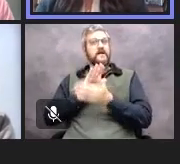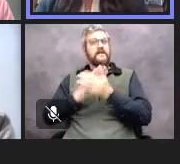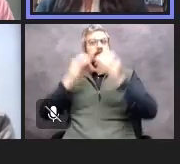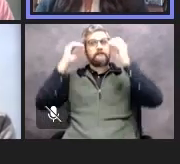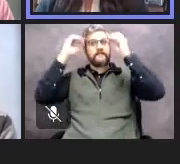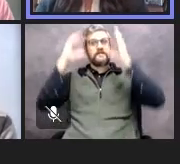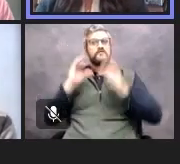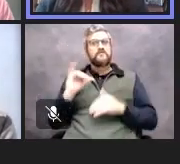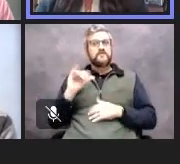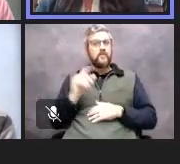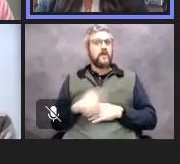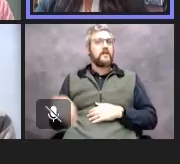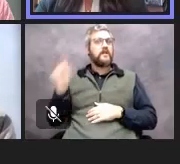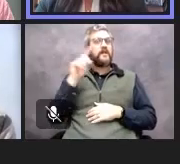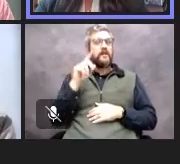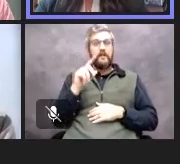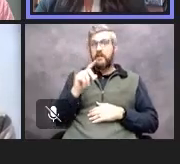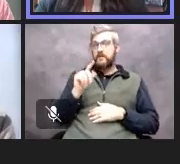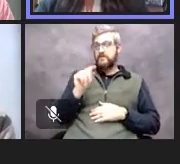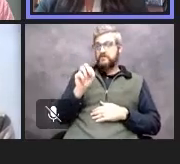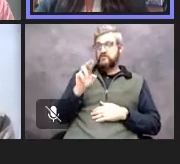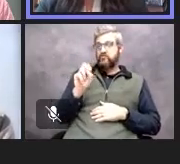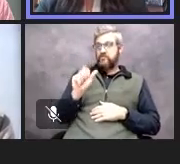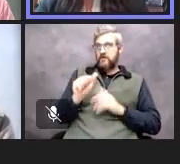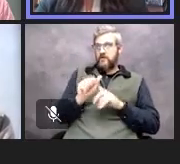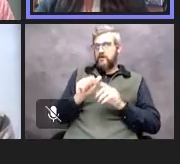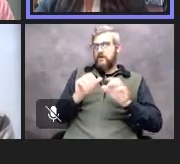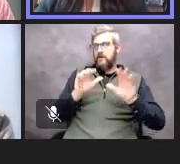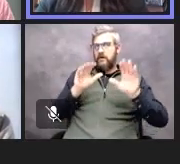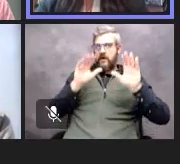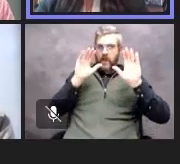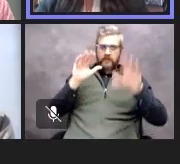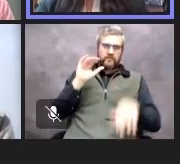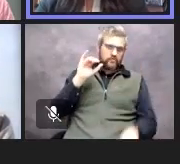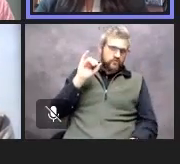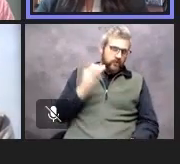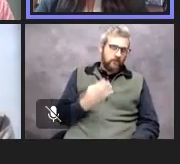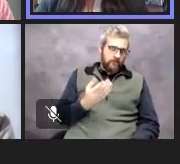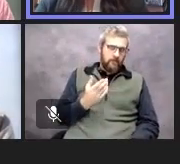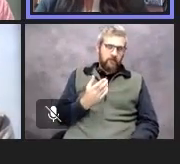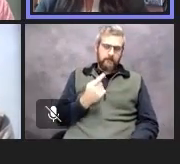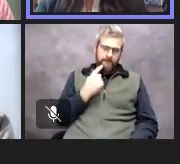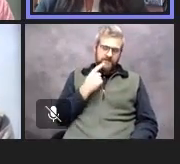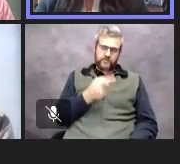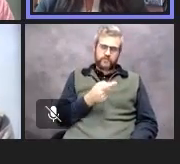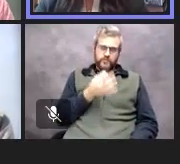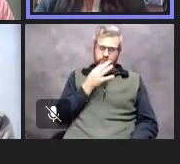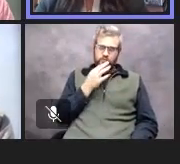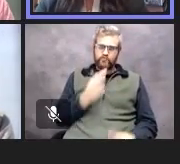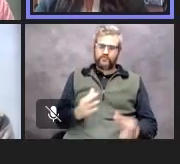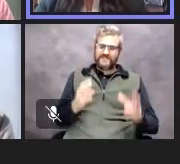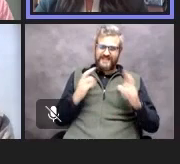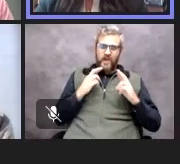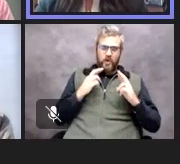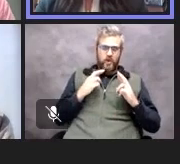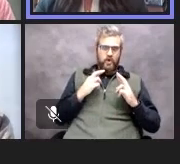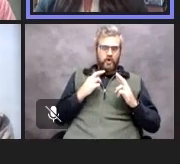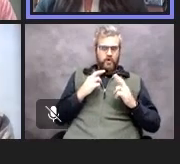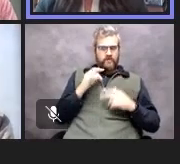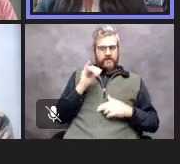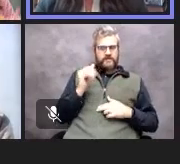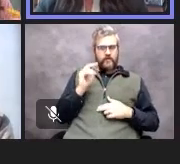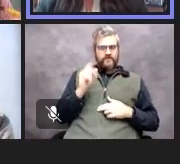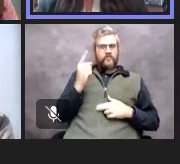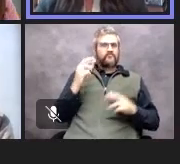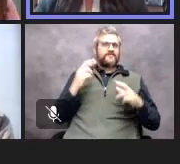well. And she has just done an excellent job, and we're going to miss her. She's retiring at the very first of the year.